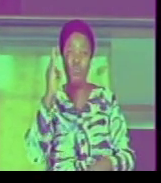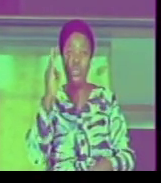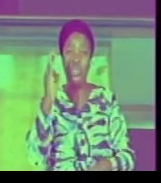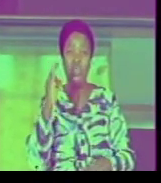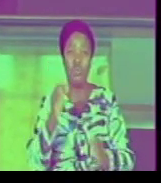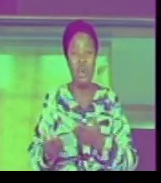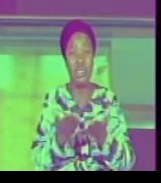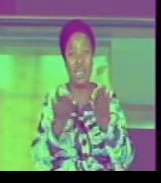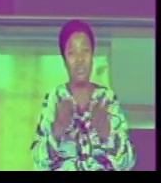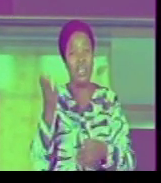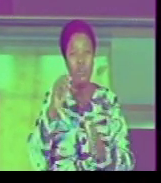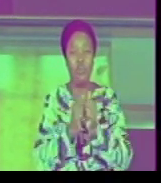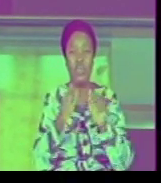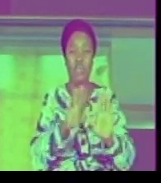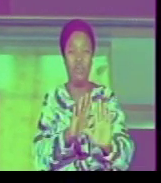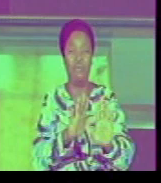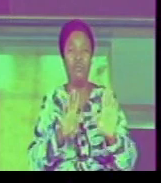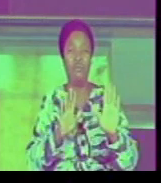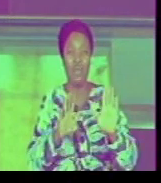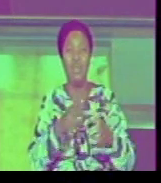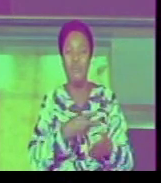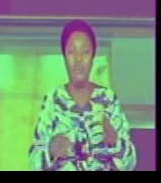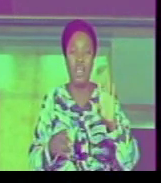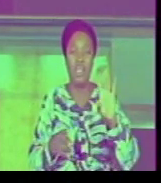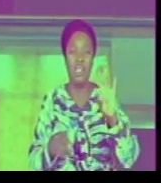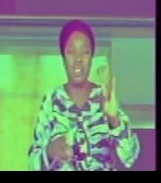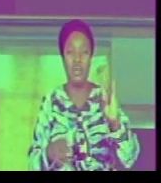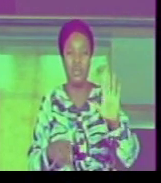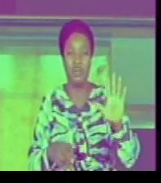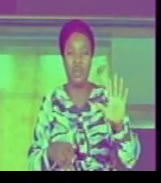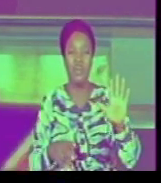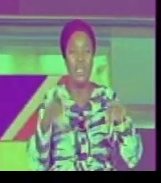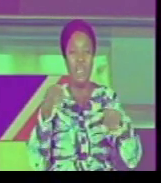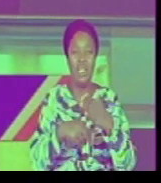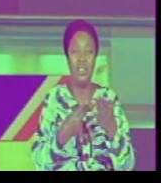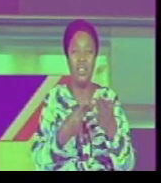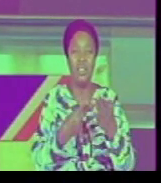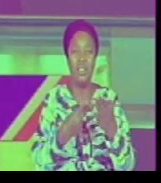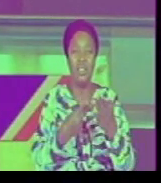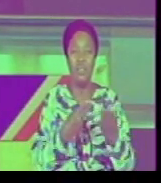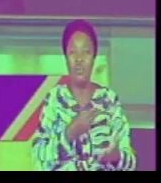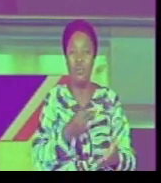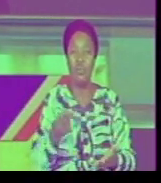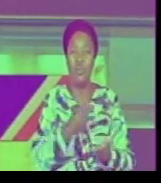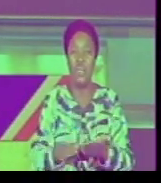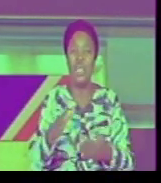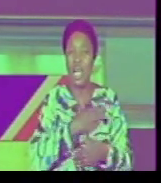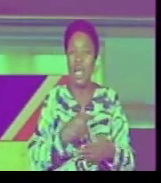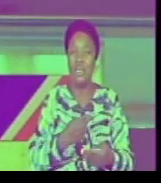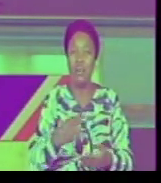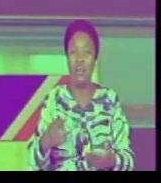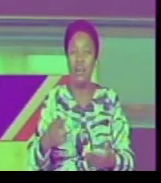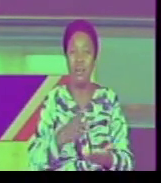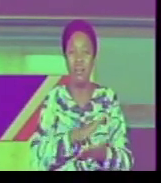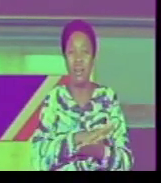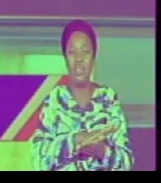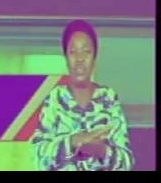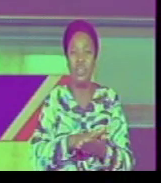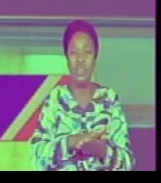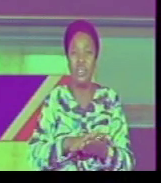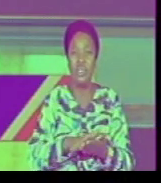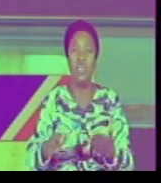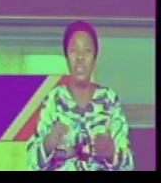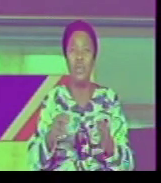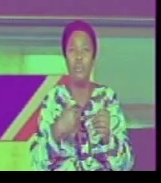at verse 75. In holiness and righteousness before him all